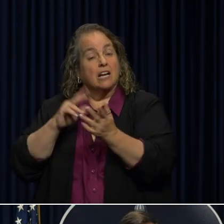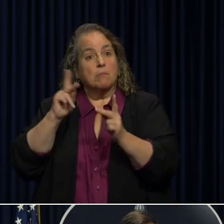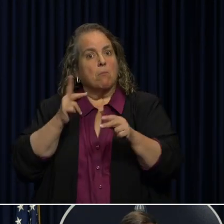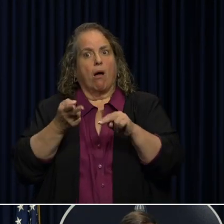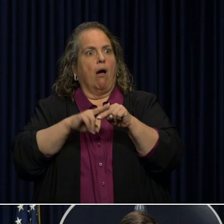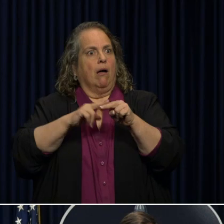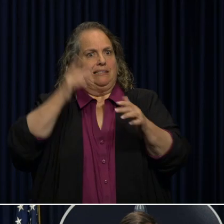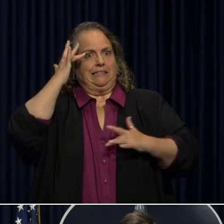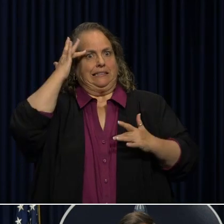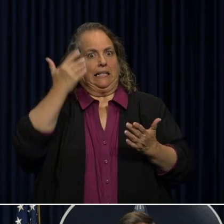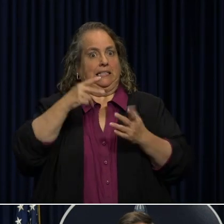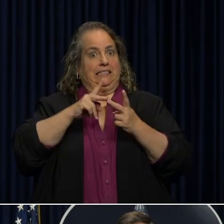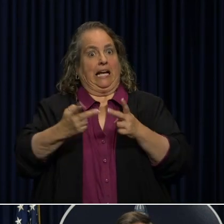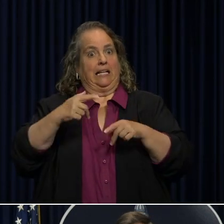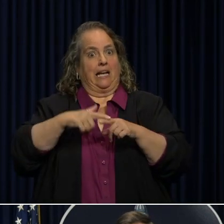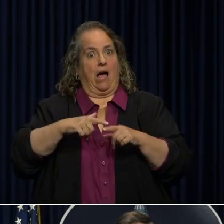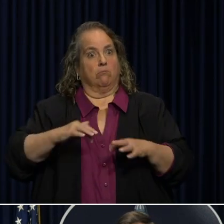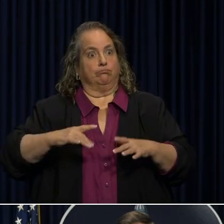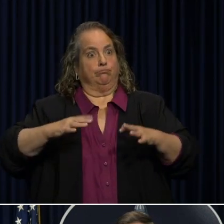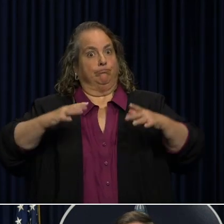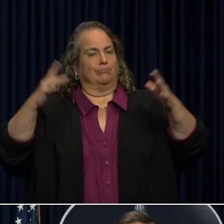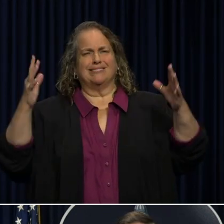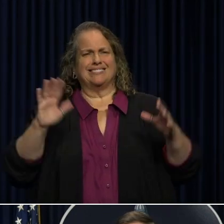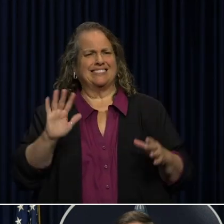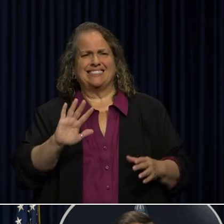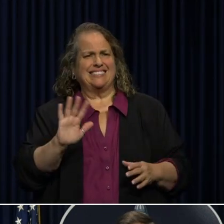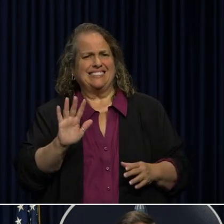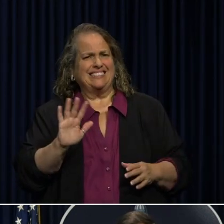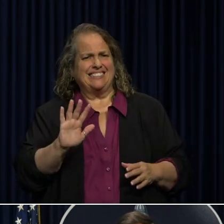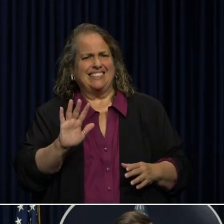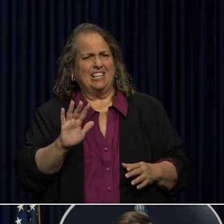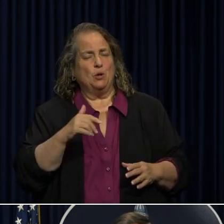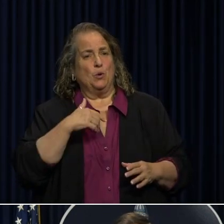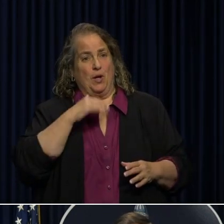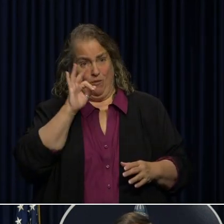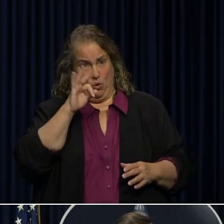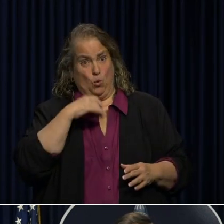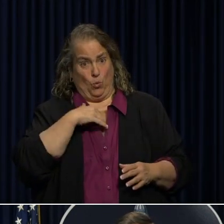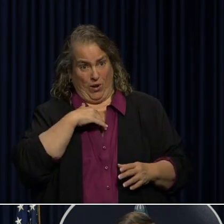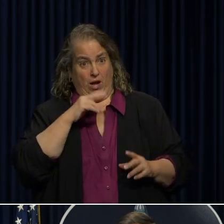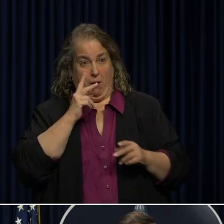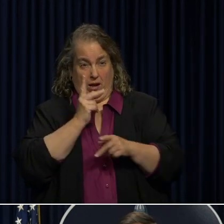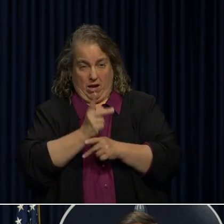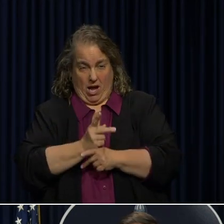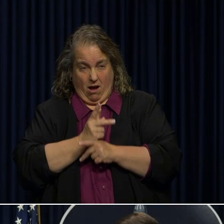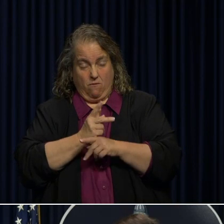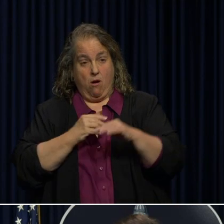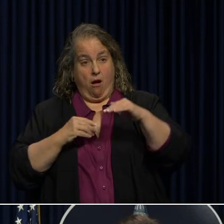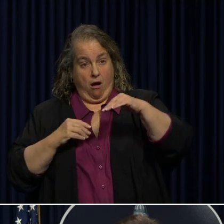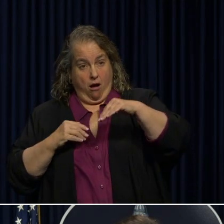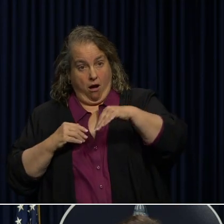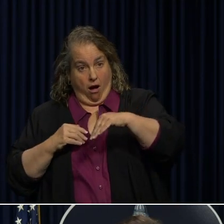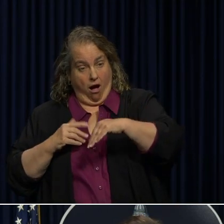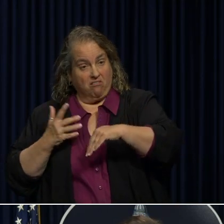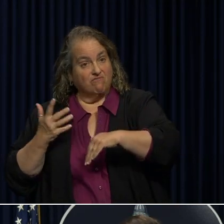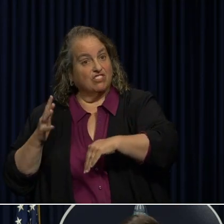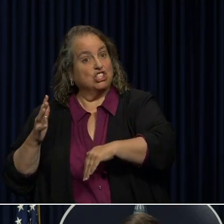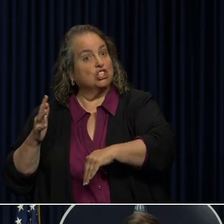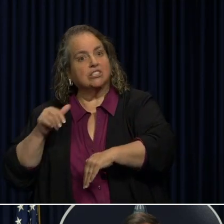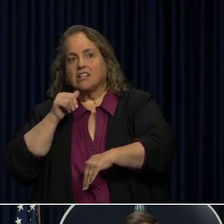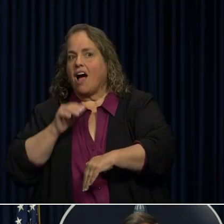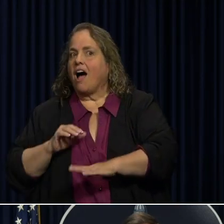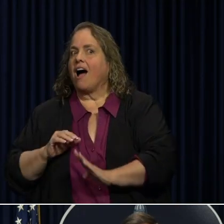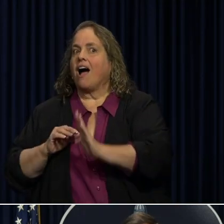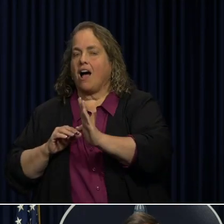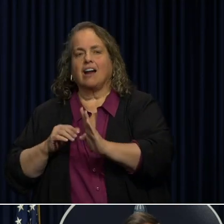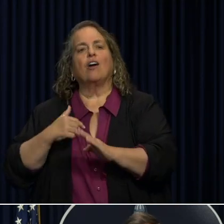closer than it's otherwise going to be, that we don't take 2 steps forward and 3 steps back. And so just looking